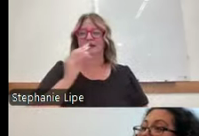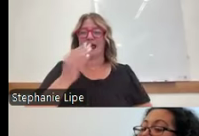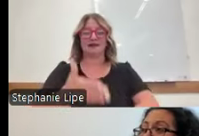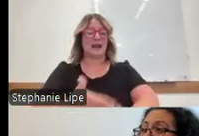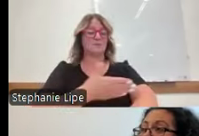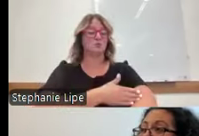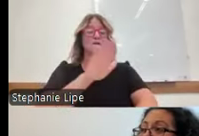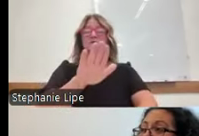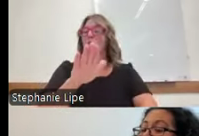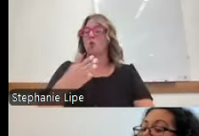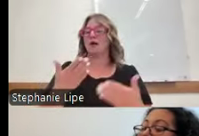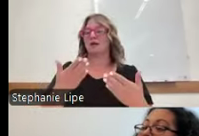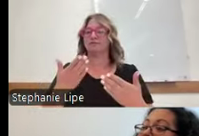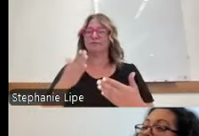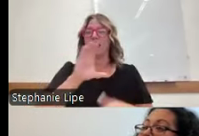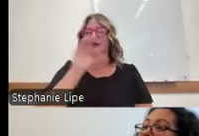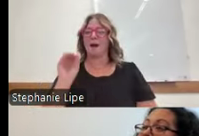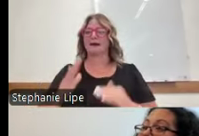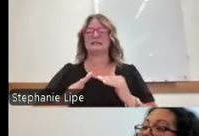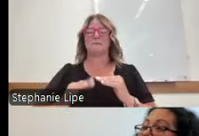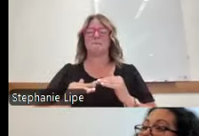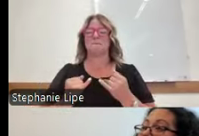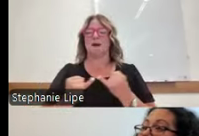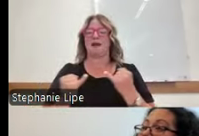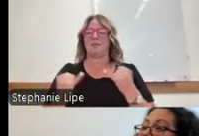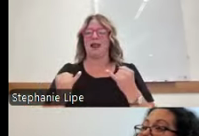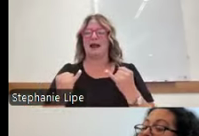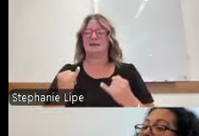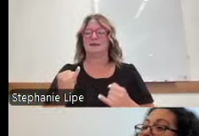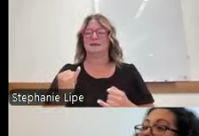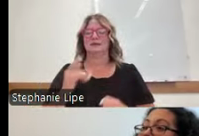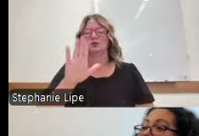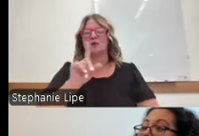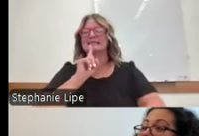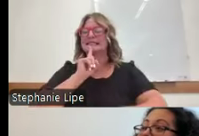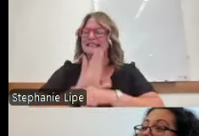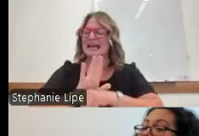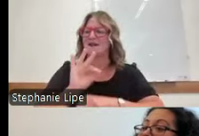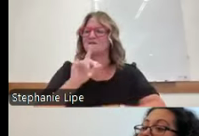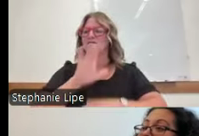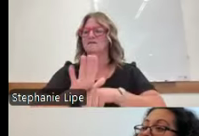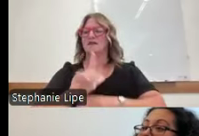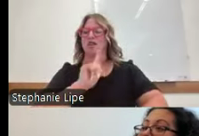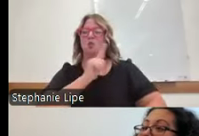Act of 1973, and it can also improve your company's bottom line.